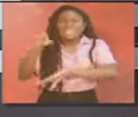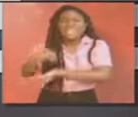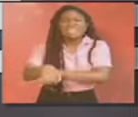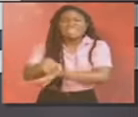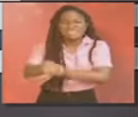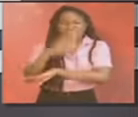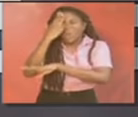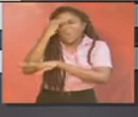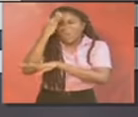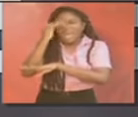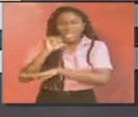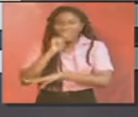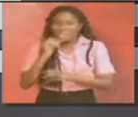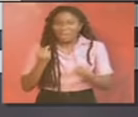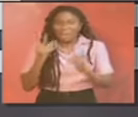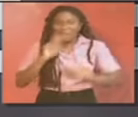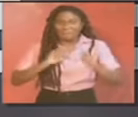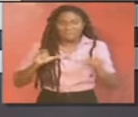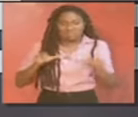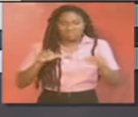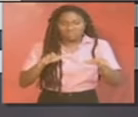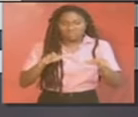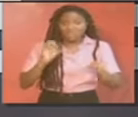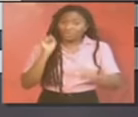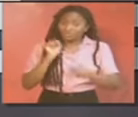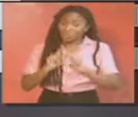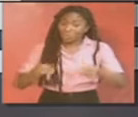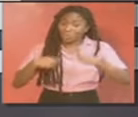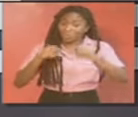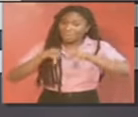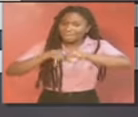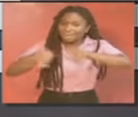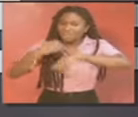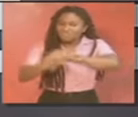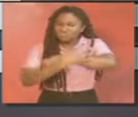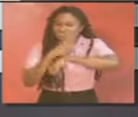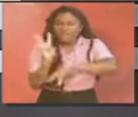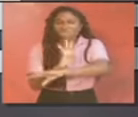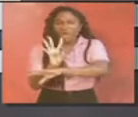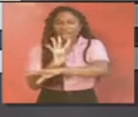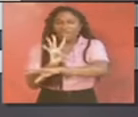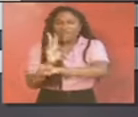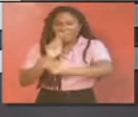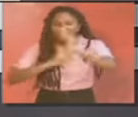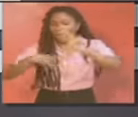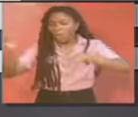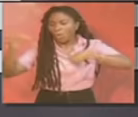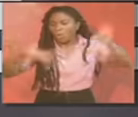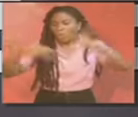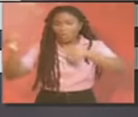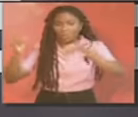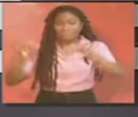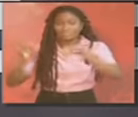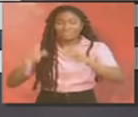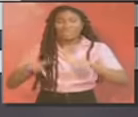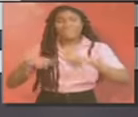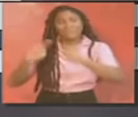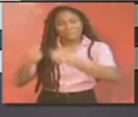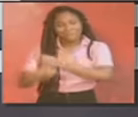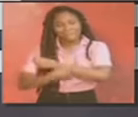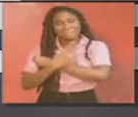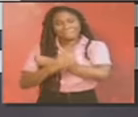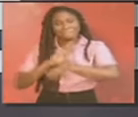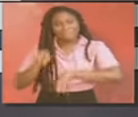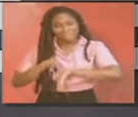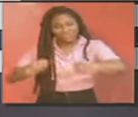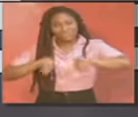we reach there around 4 o'clock, and that's the time when the crowds are actually leaving. So we are not saying don't have a sense of